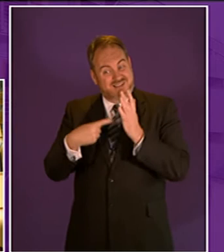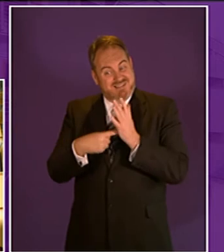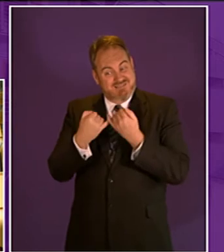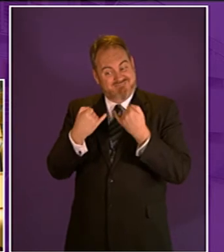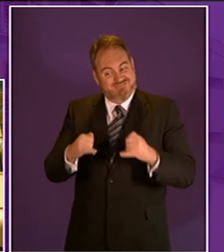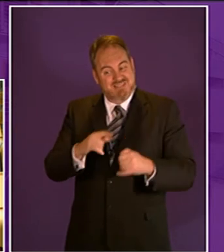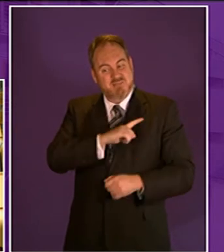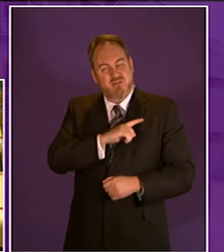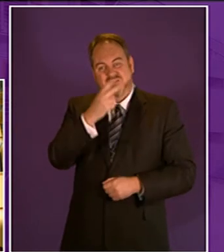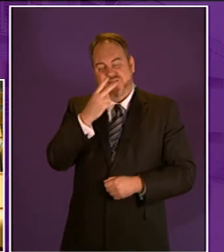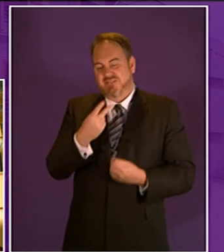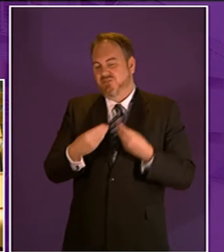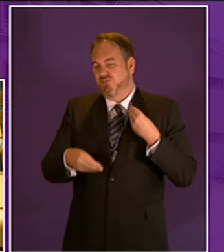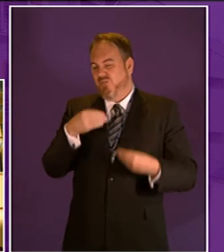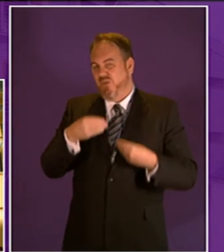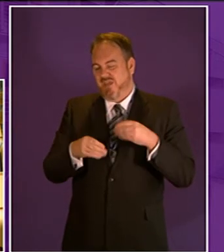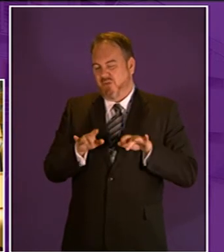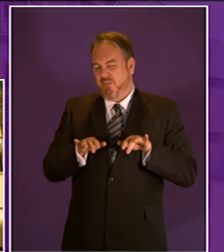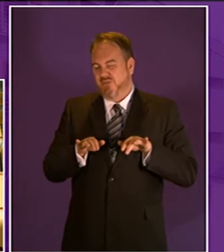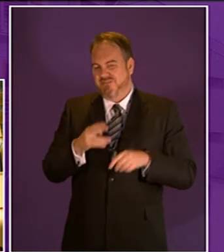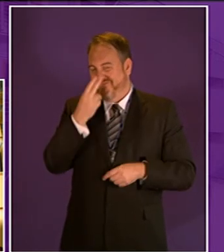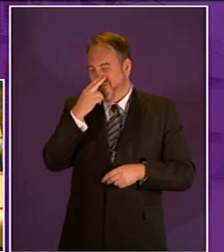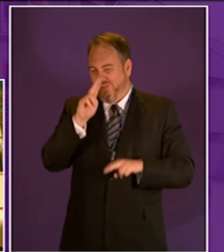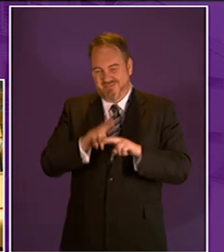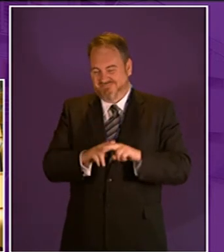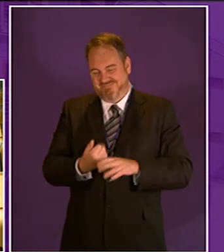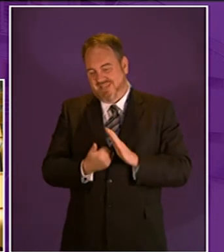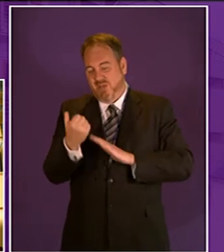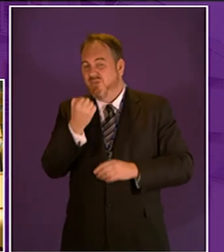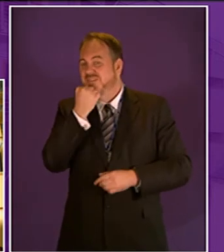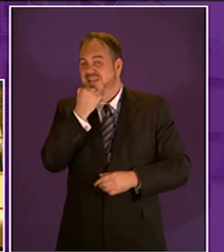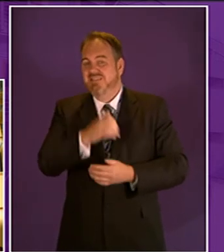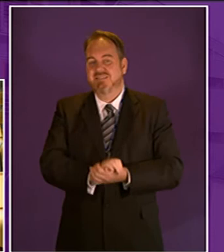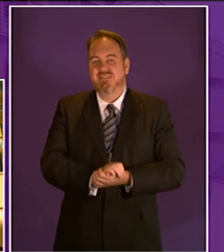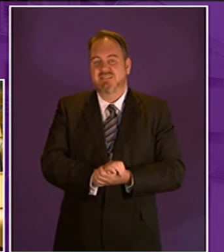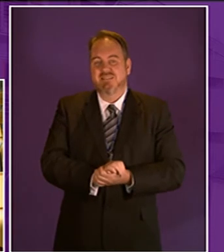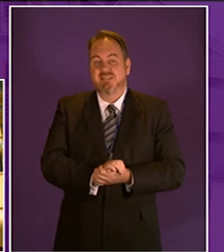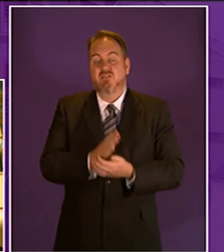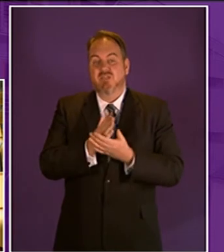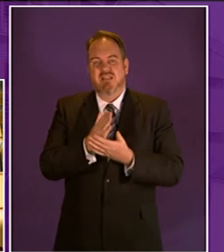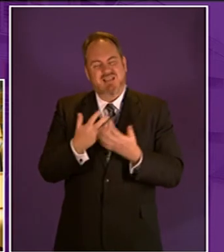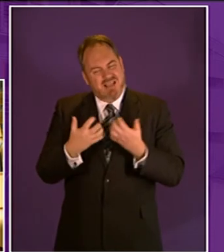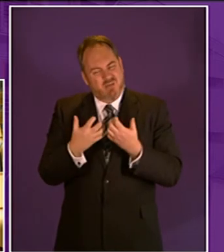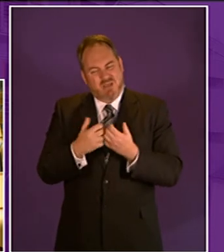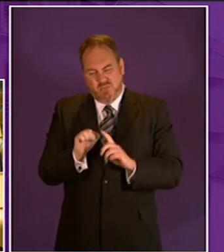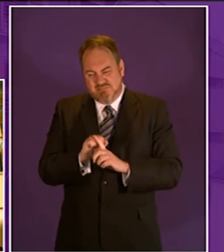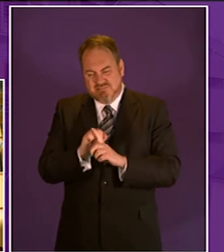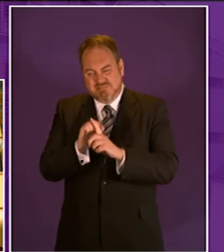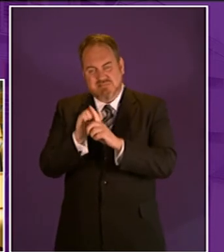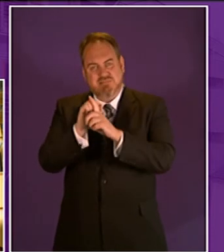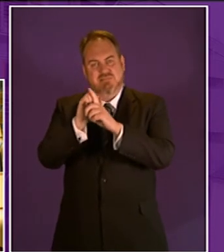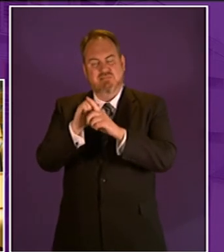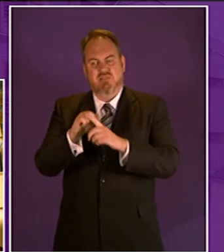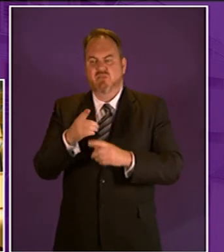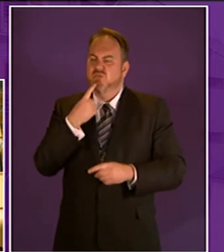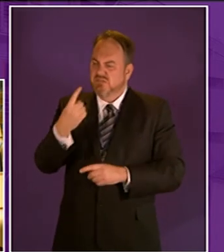because out-of-date software is still being used. Can I therefore ask the Cabinet Secretary, how will the continuing work programme she refers